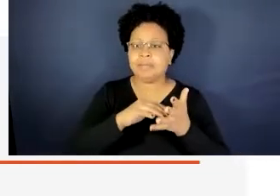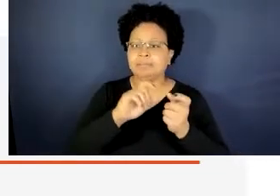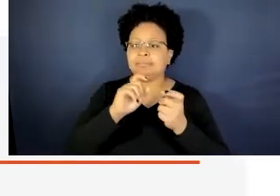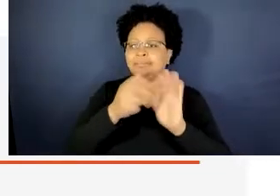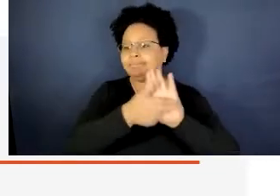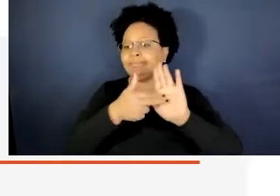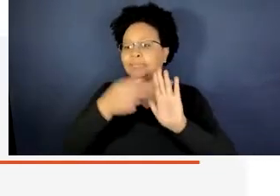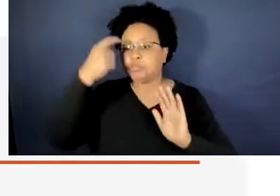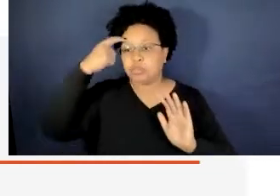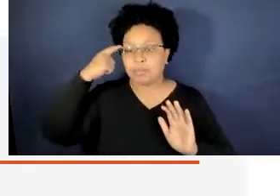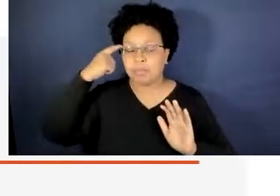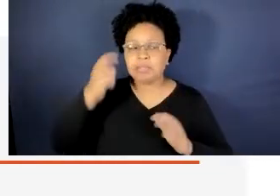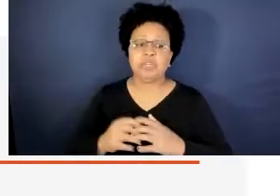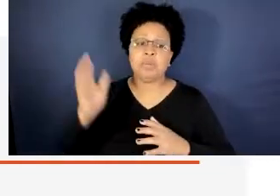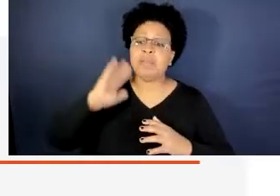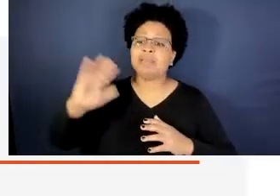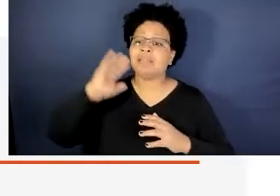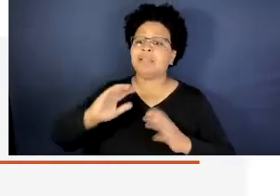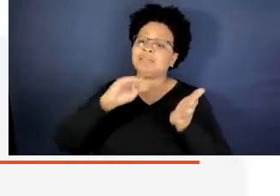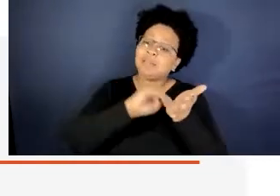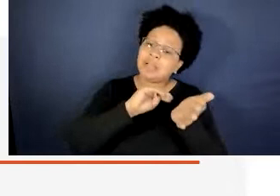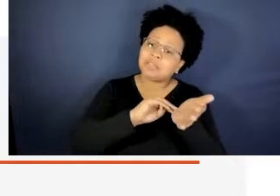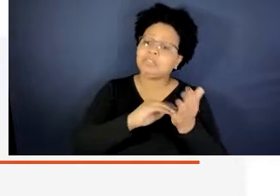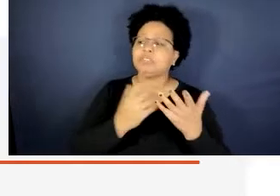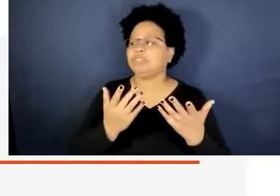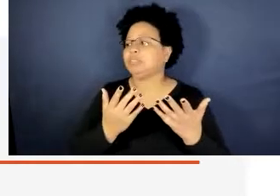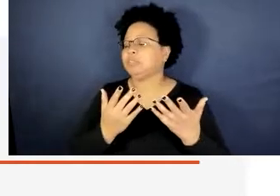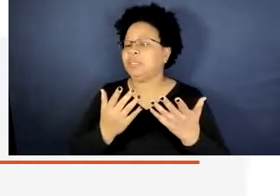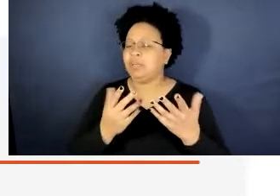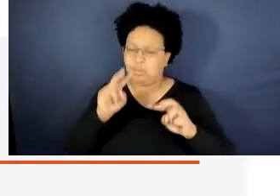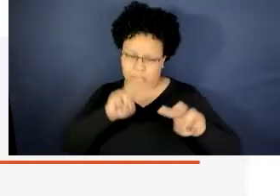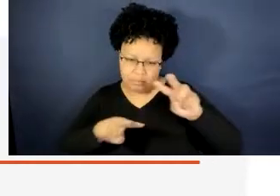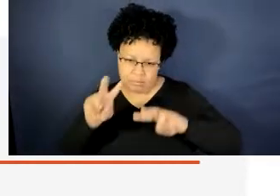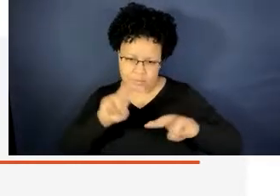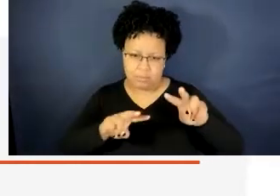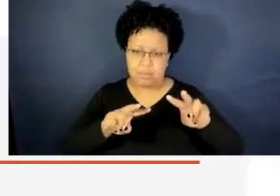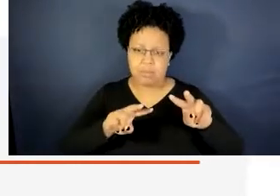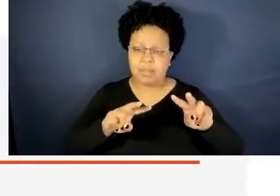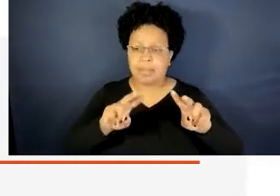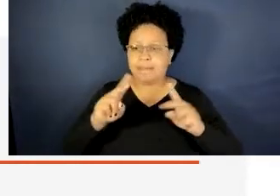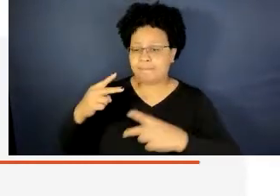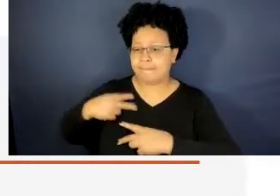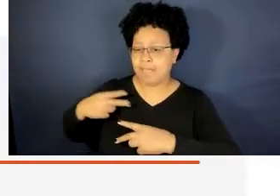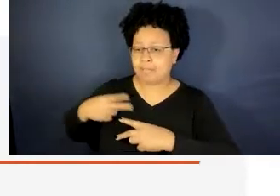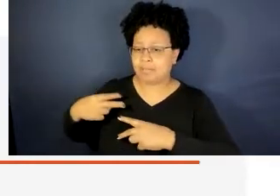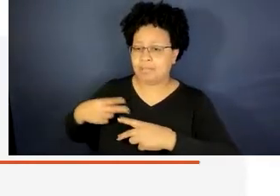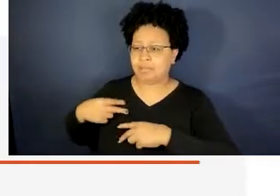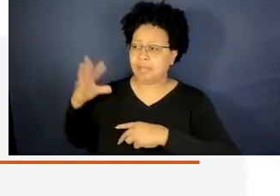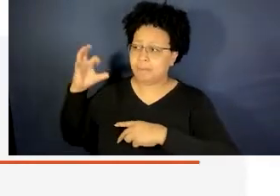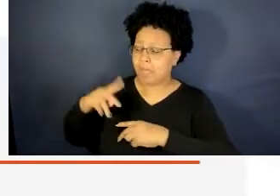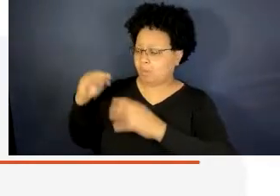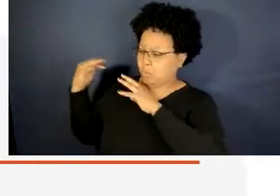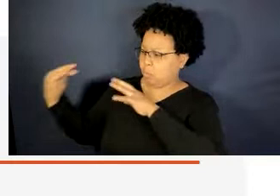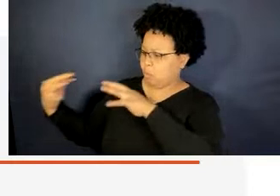and the 1700s, doctors and practitioners were seeing veterans coming back from war on the battlefield having some similar